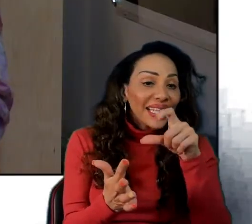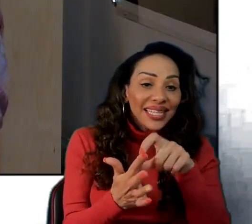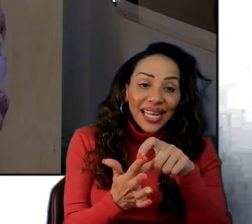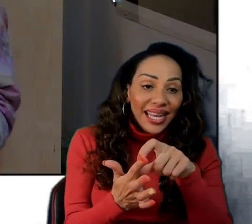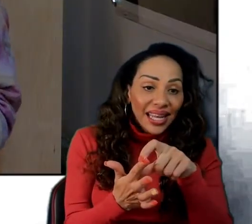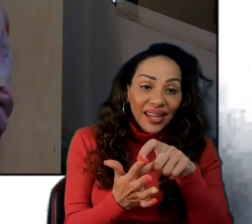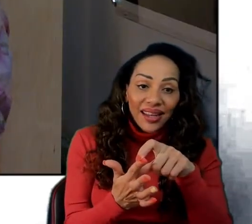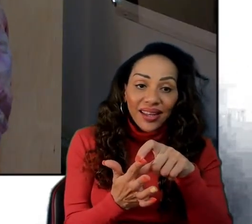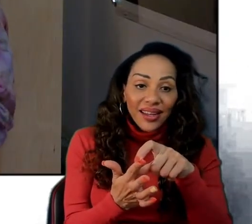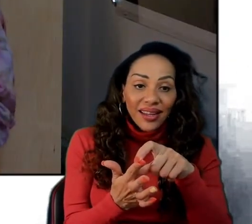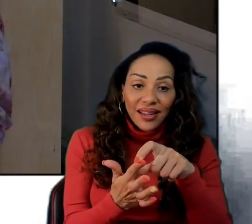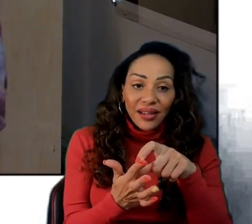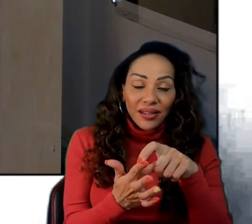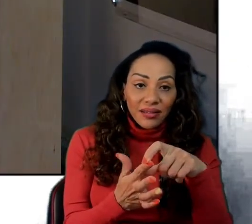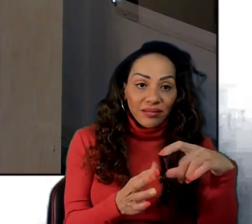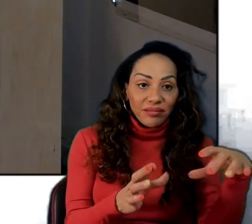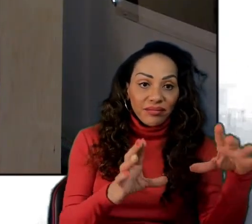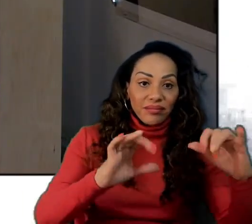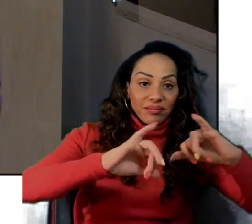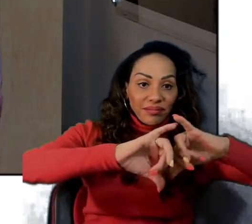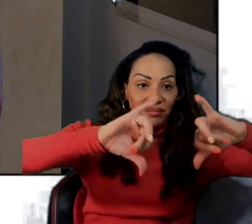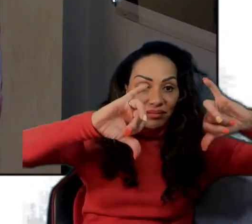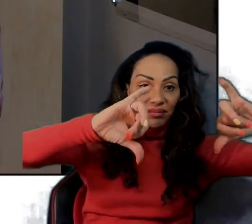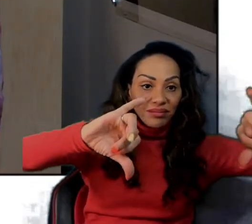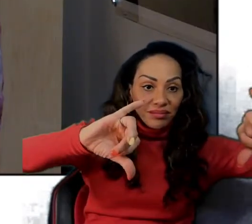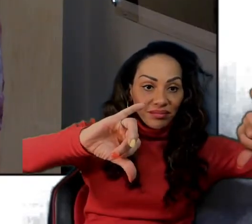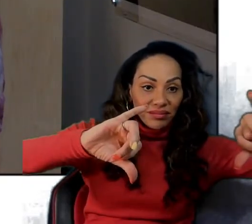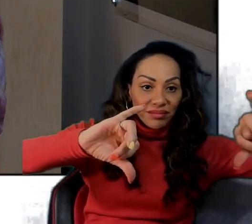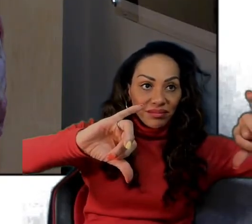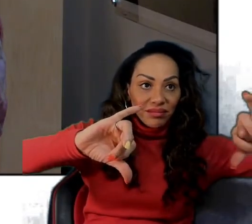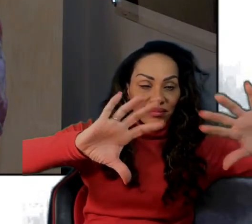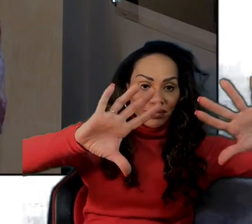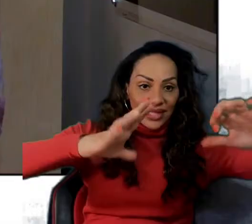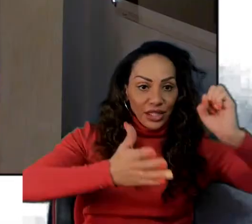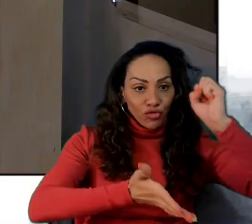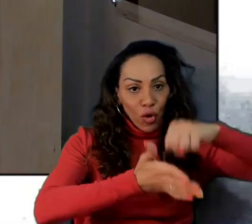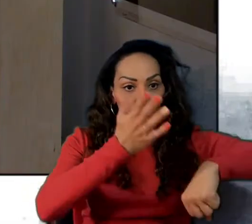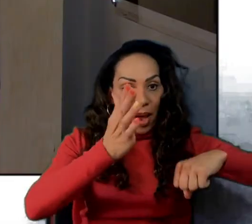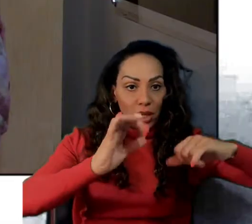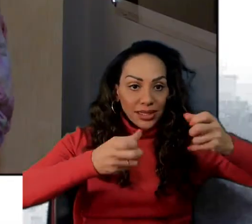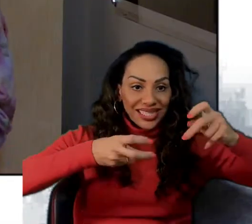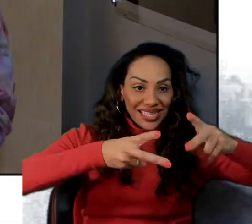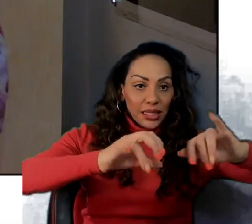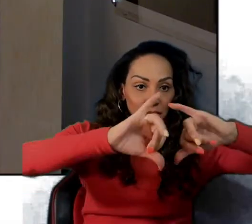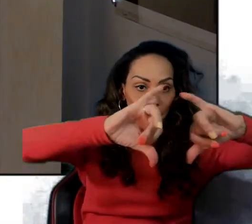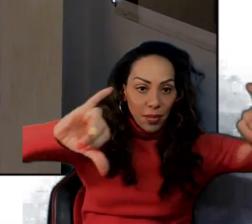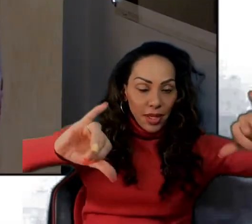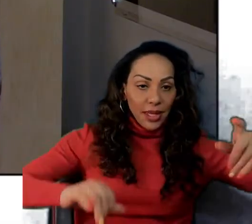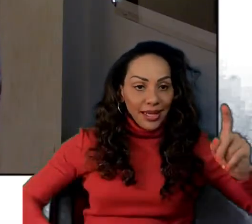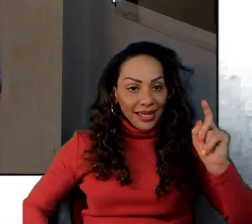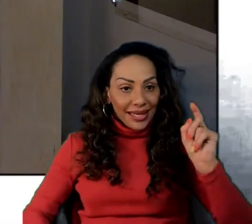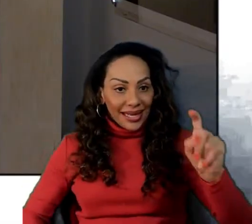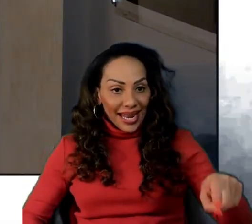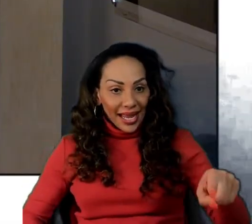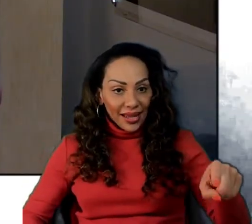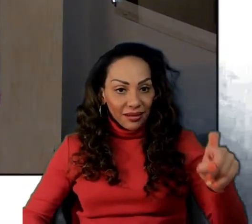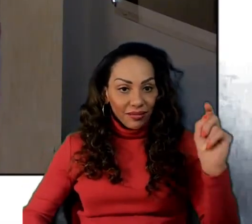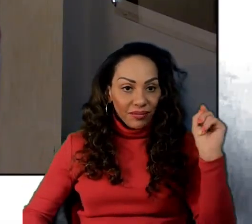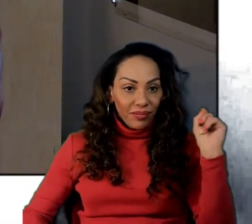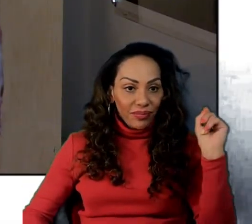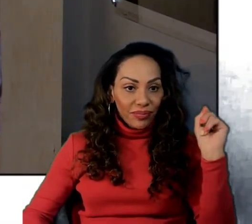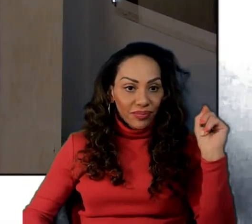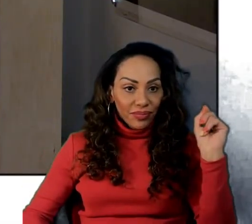you can design a system that's fairly robust so it will do what you expect when you send the signal to it. Whereas with this one, like it